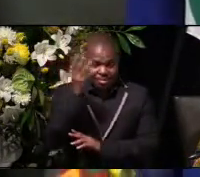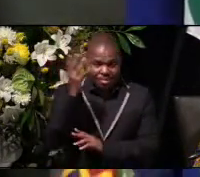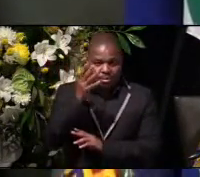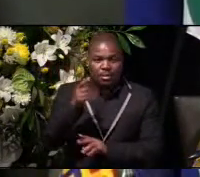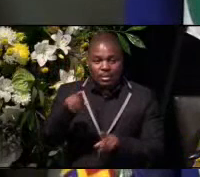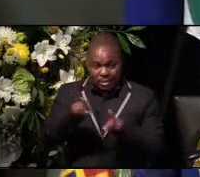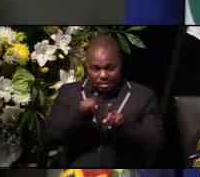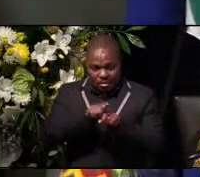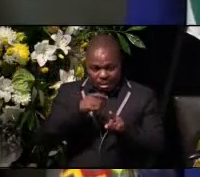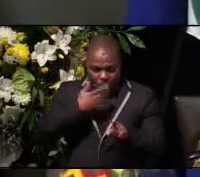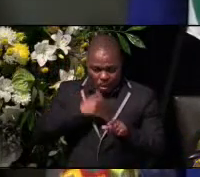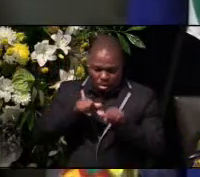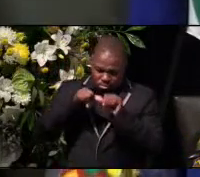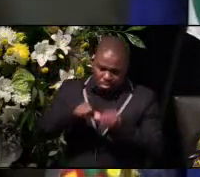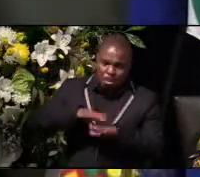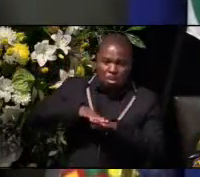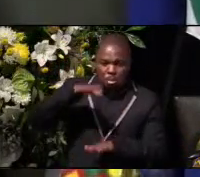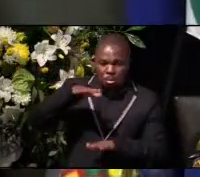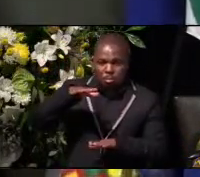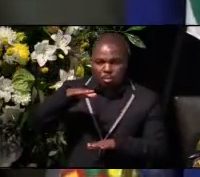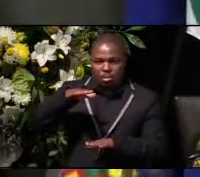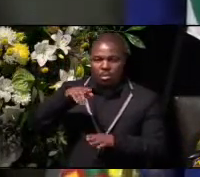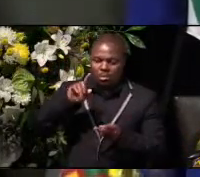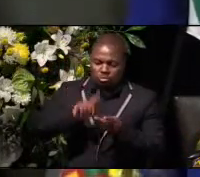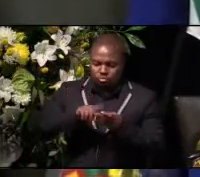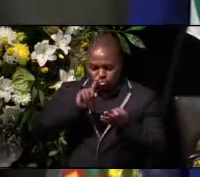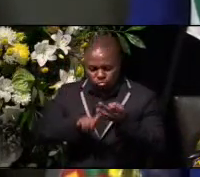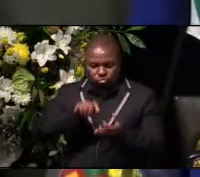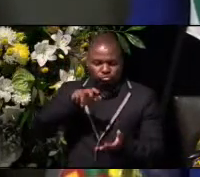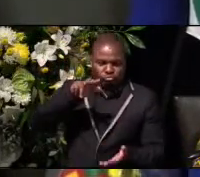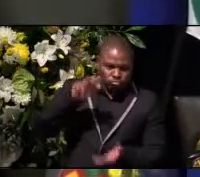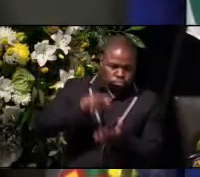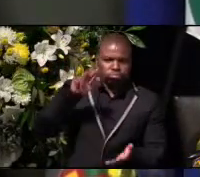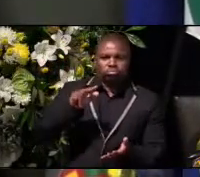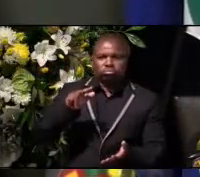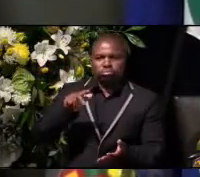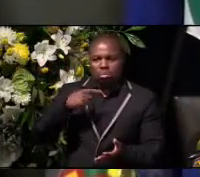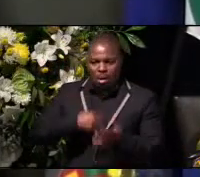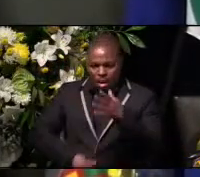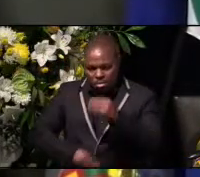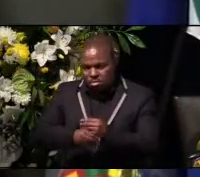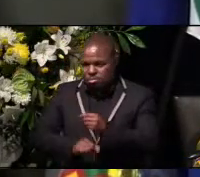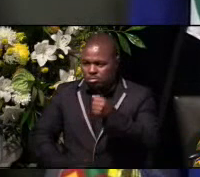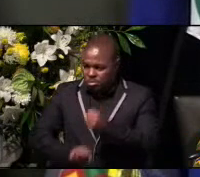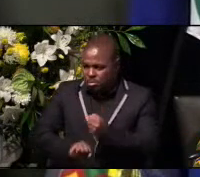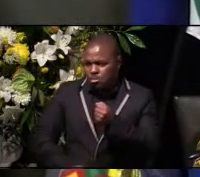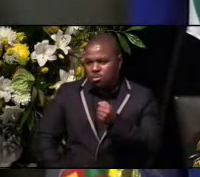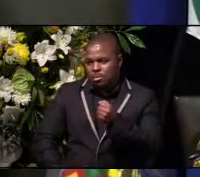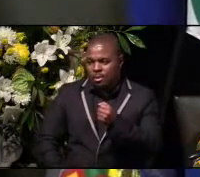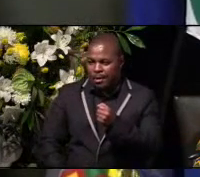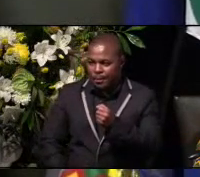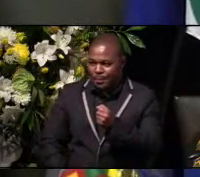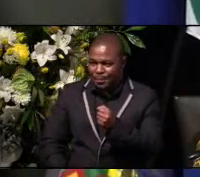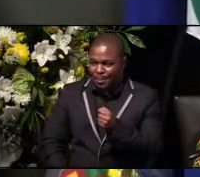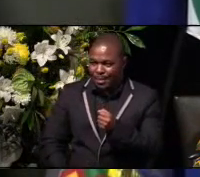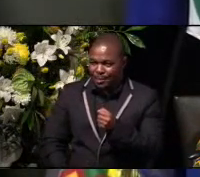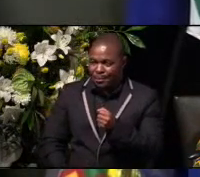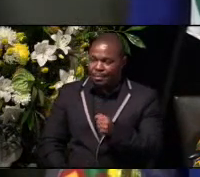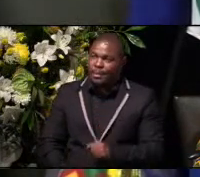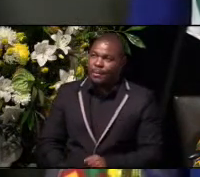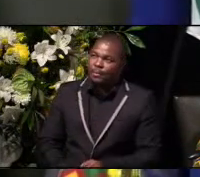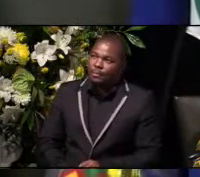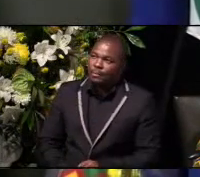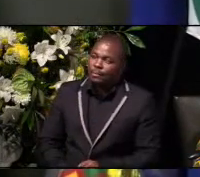to emphasize also and to endorse and to admire my support to that is the